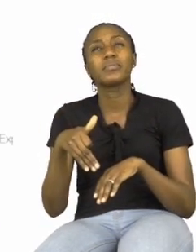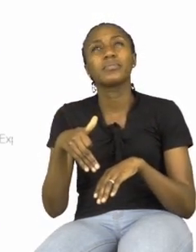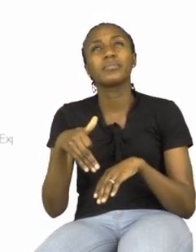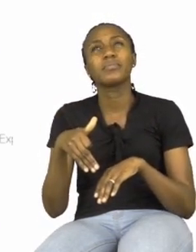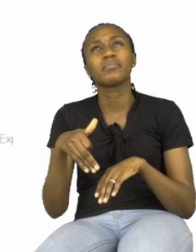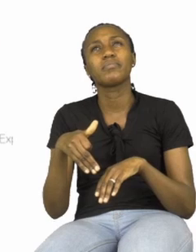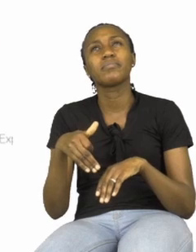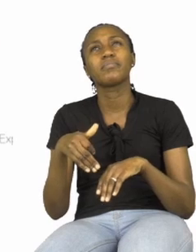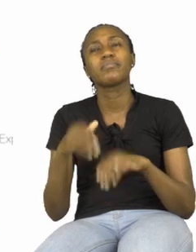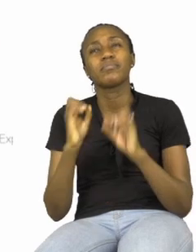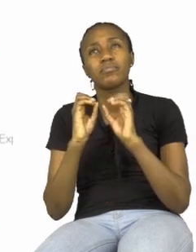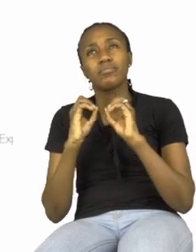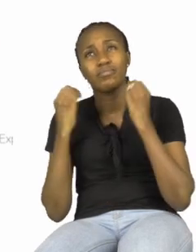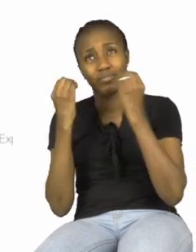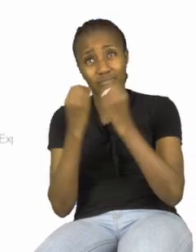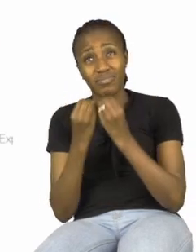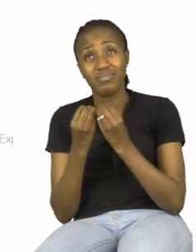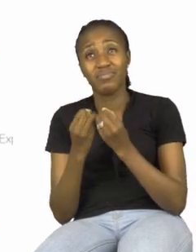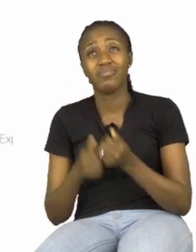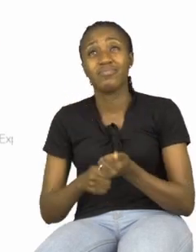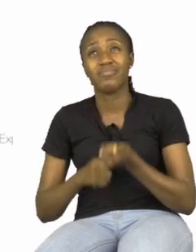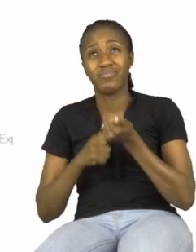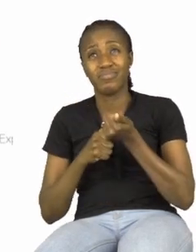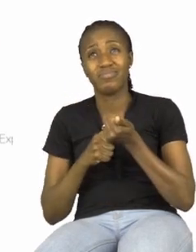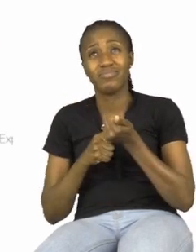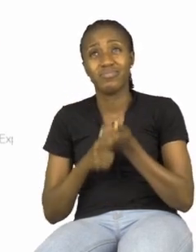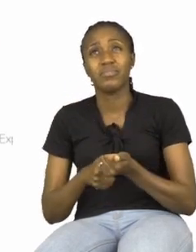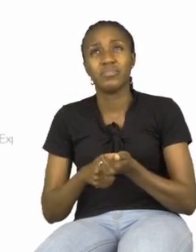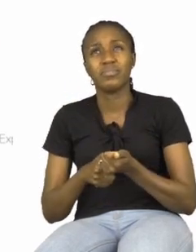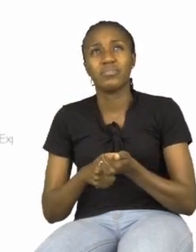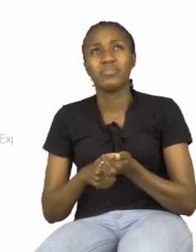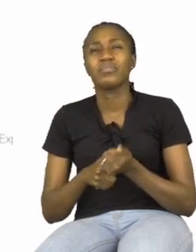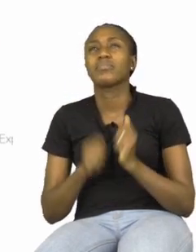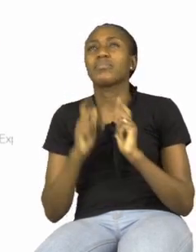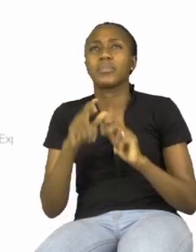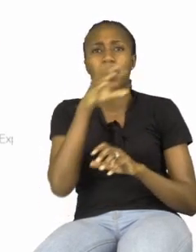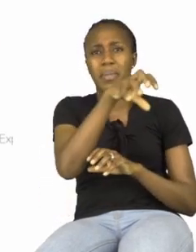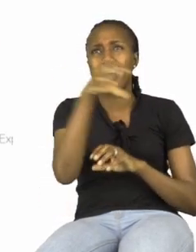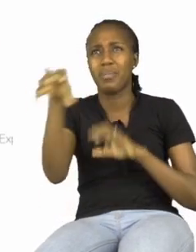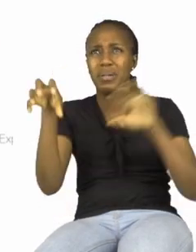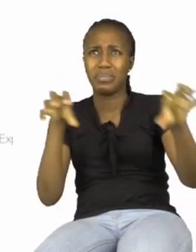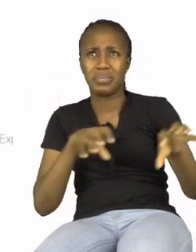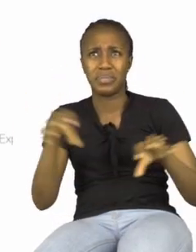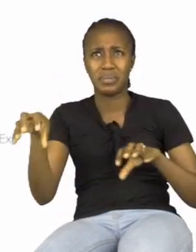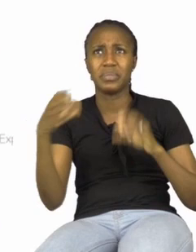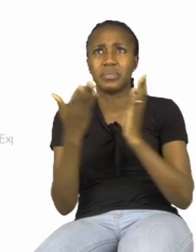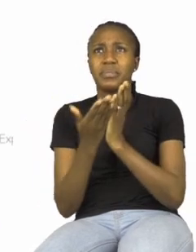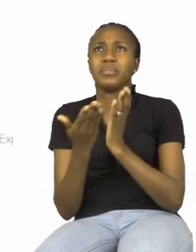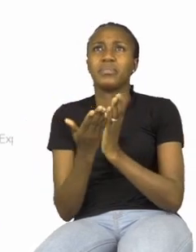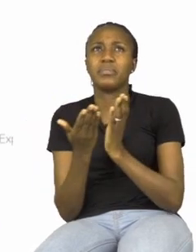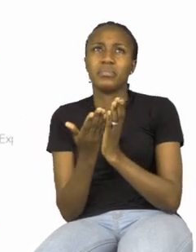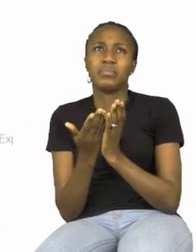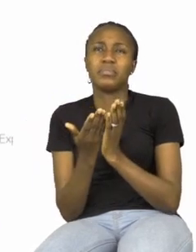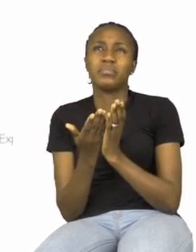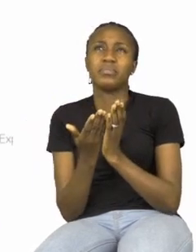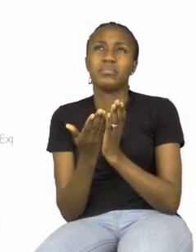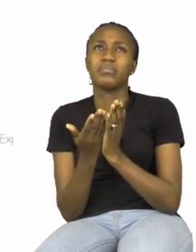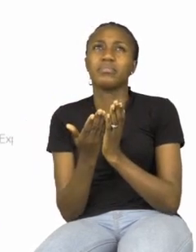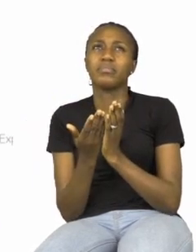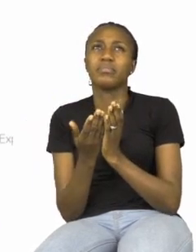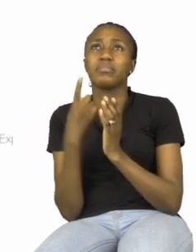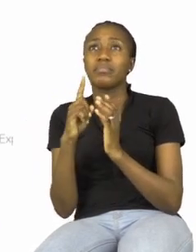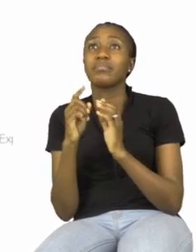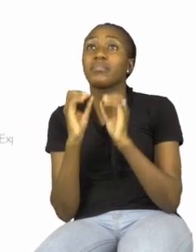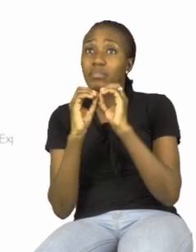Hockey Union, some of the AstroTurfs are at the schools or in private hands, so to speak. But as a